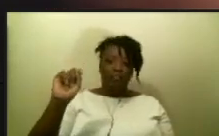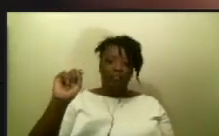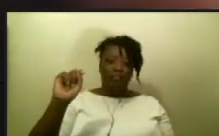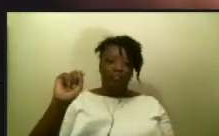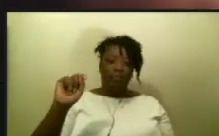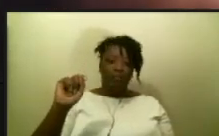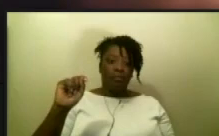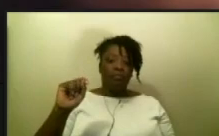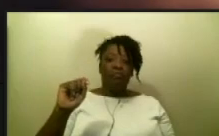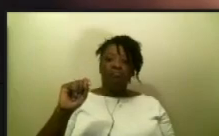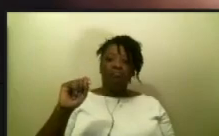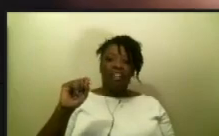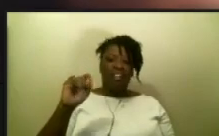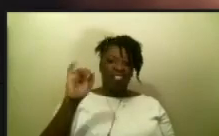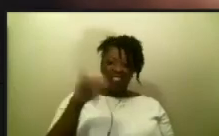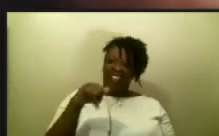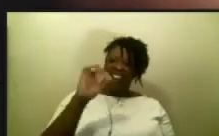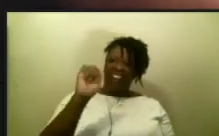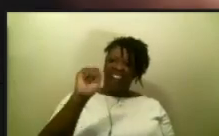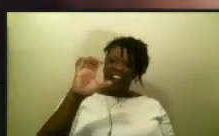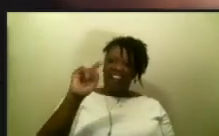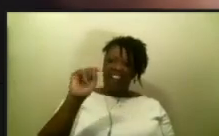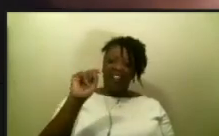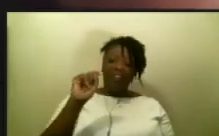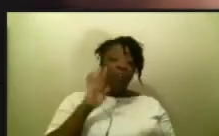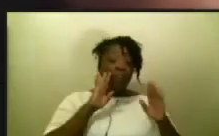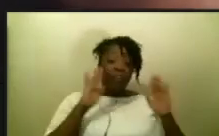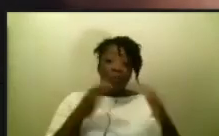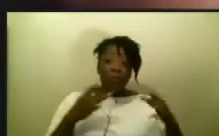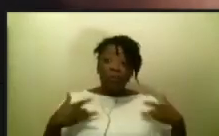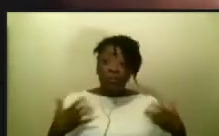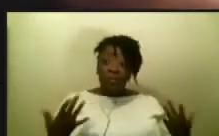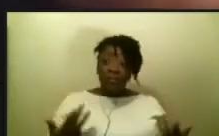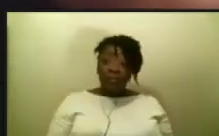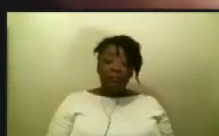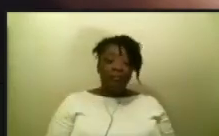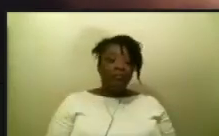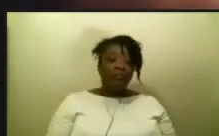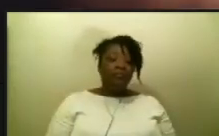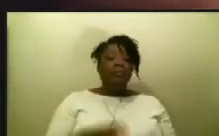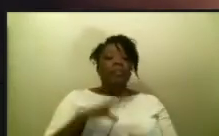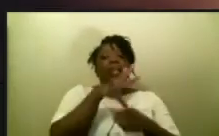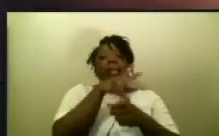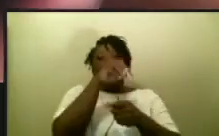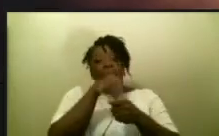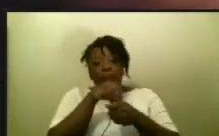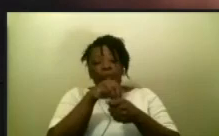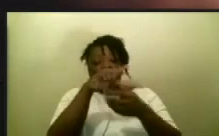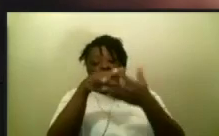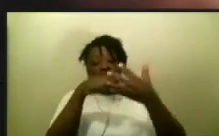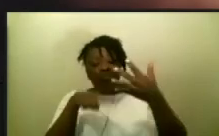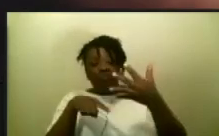Some of the provisions that the CARES Act included were